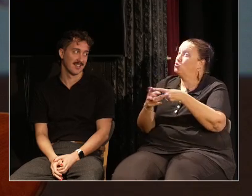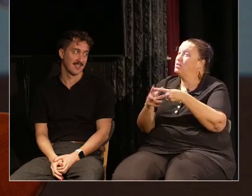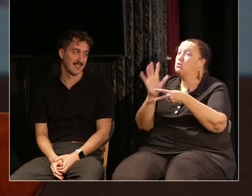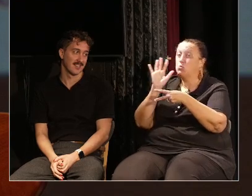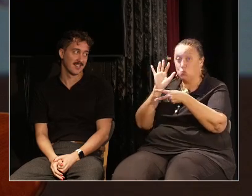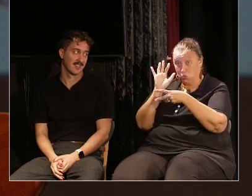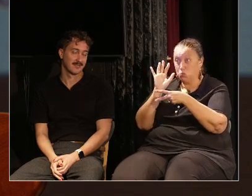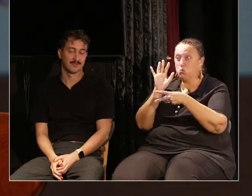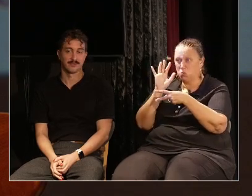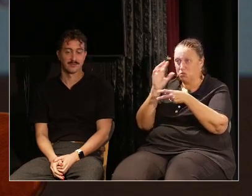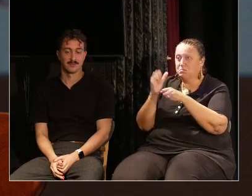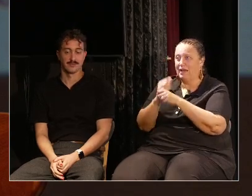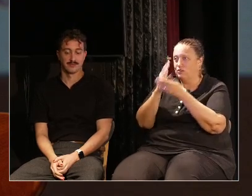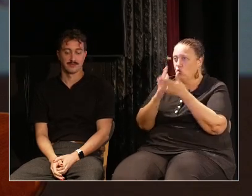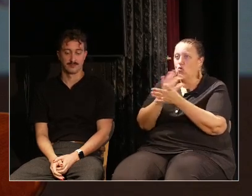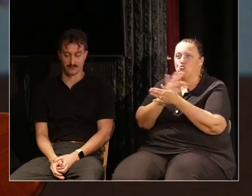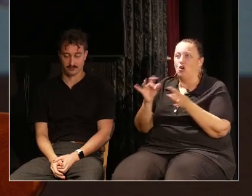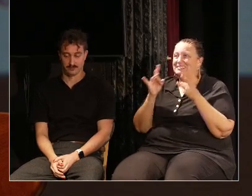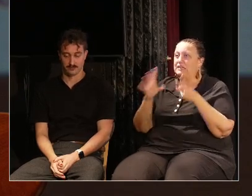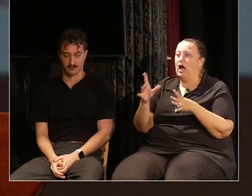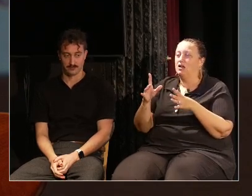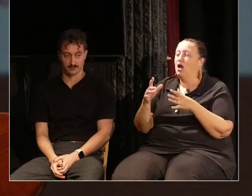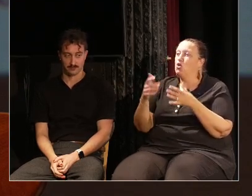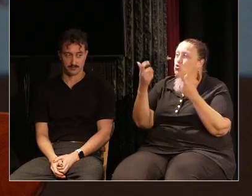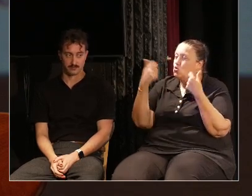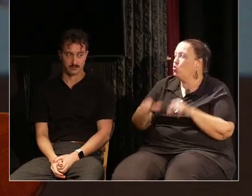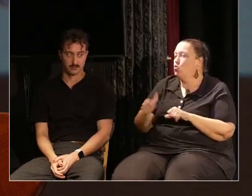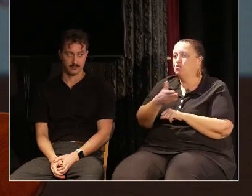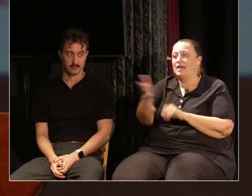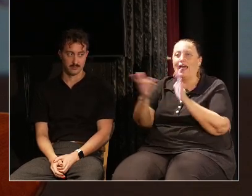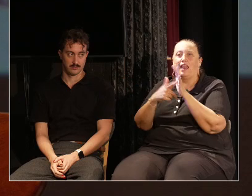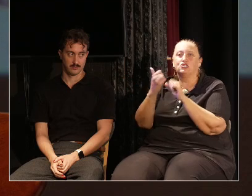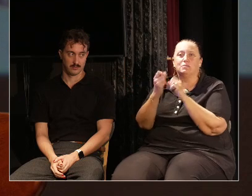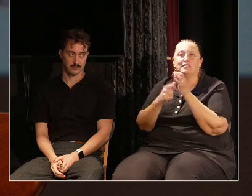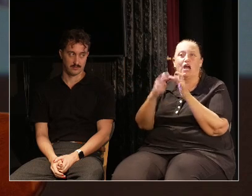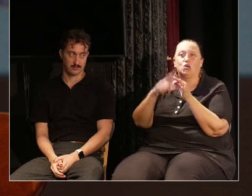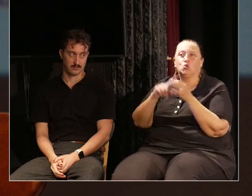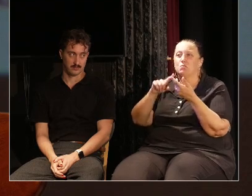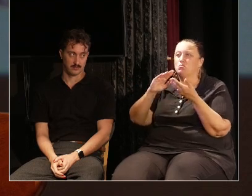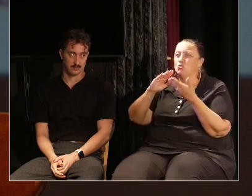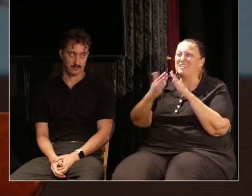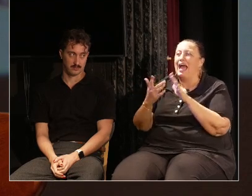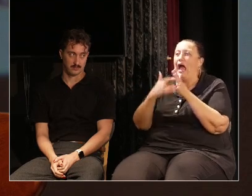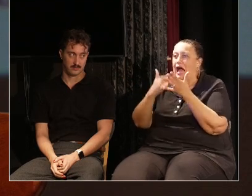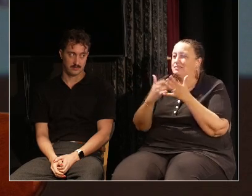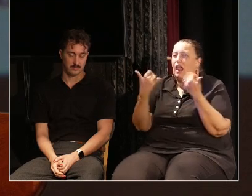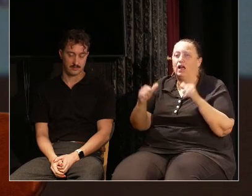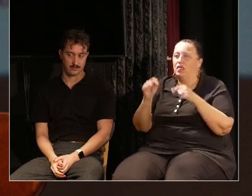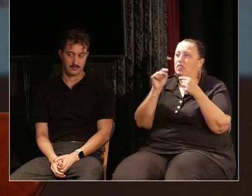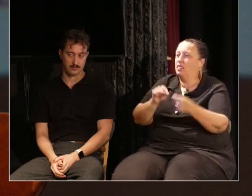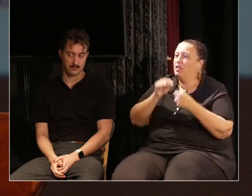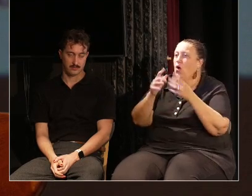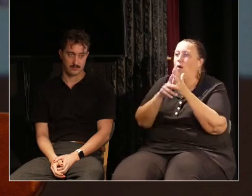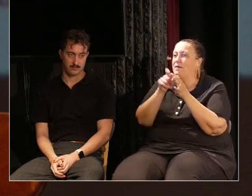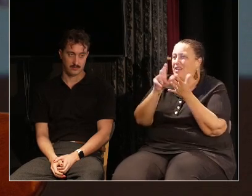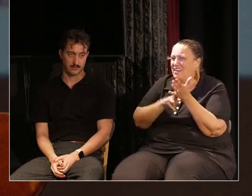making sure that we are not in a position where this is being weaponised, that is really important. And making sure that we are getting something that is enduring,